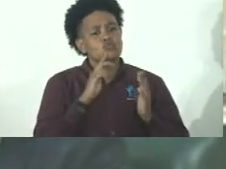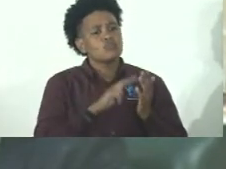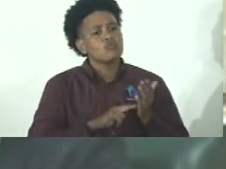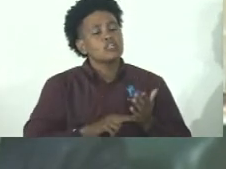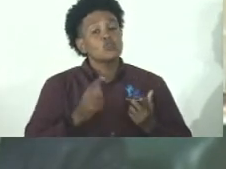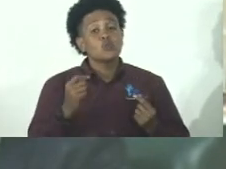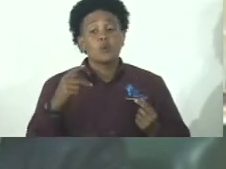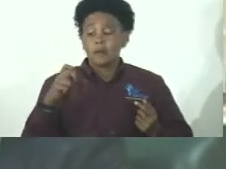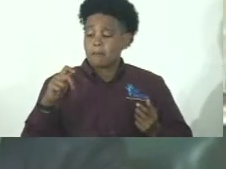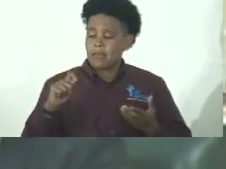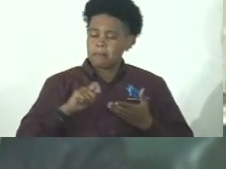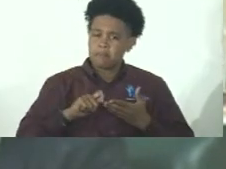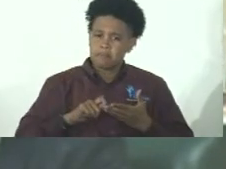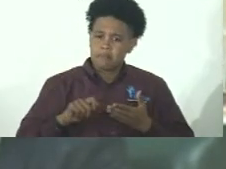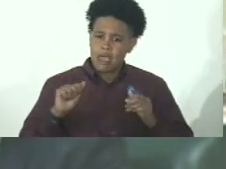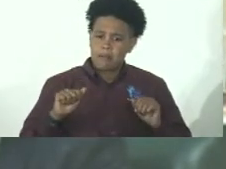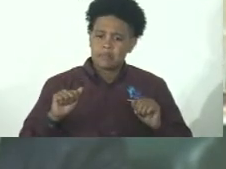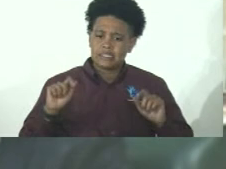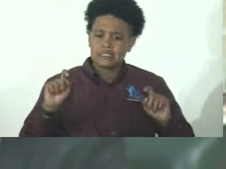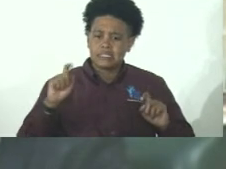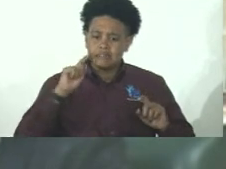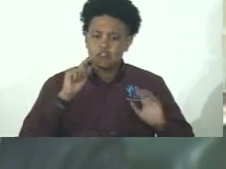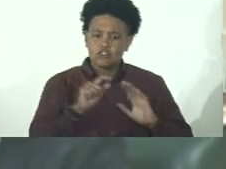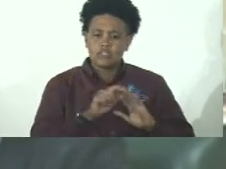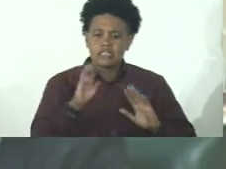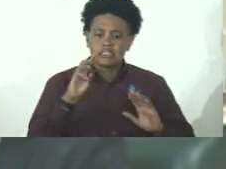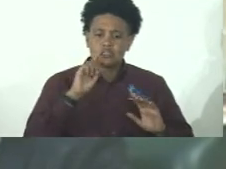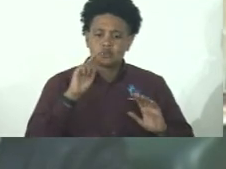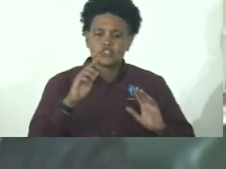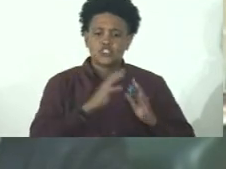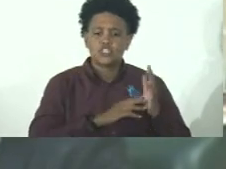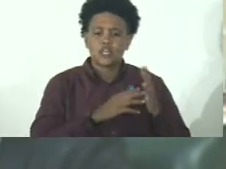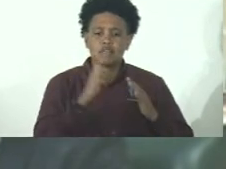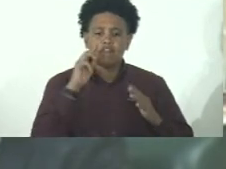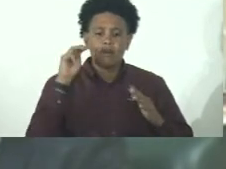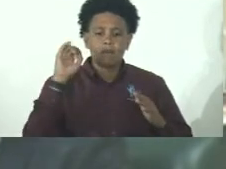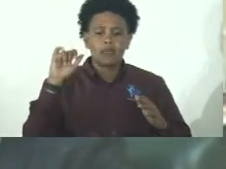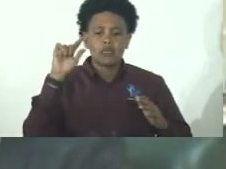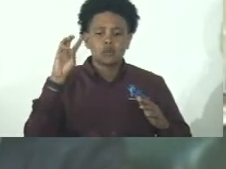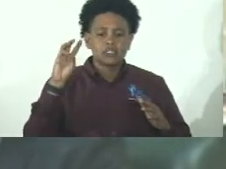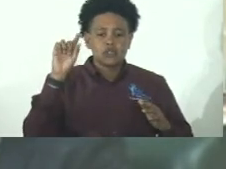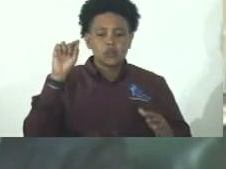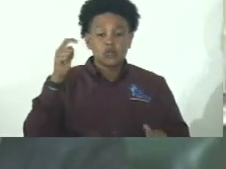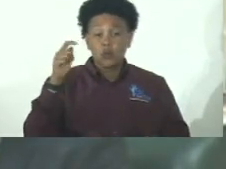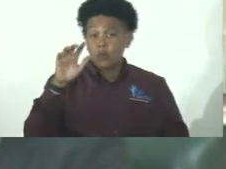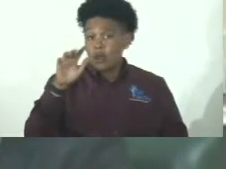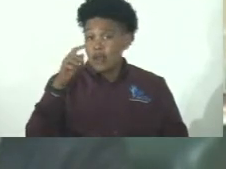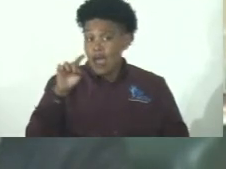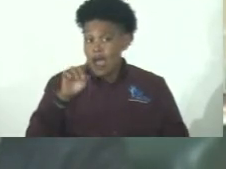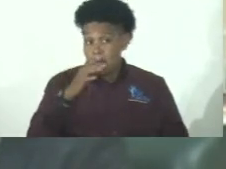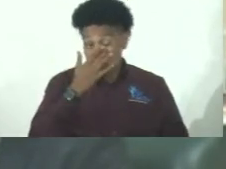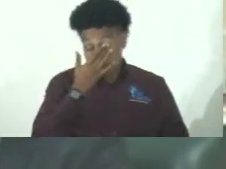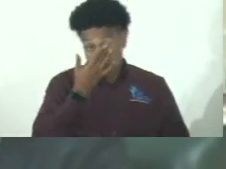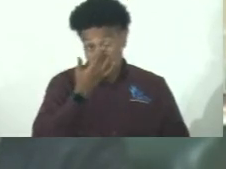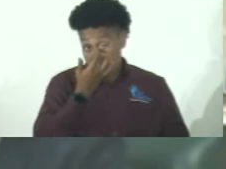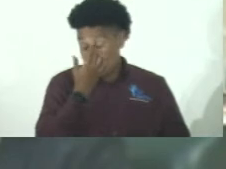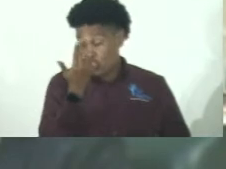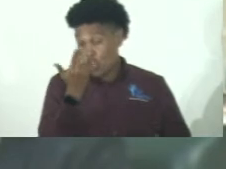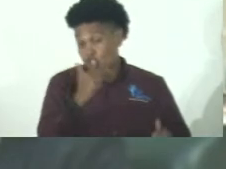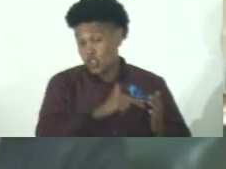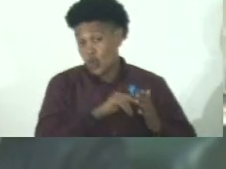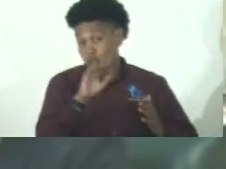pip ability test for grade six which is scheduled for may 26 2021 13